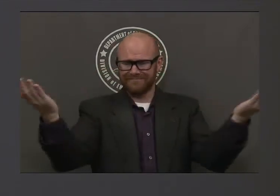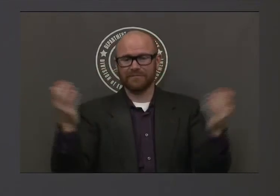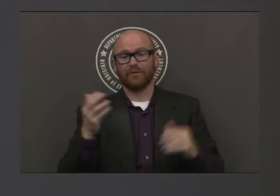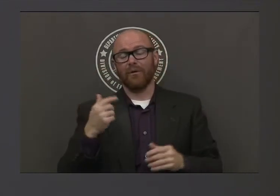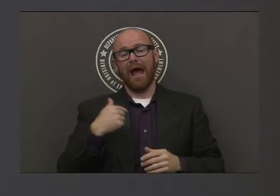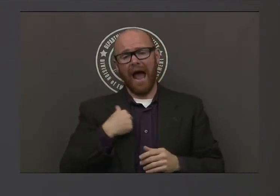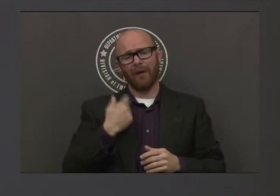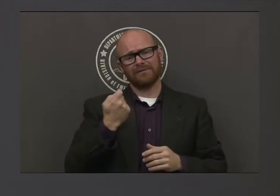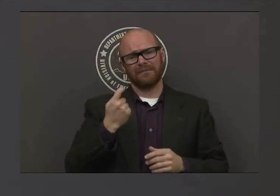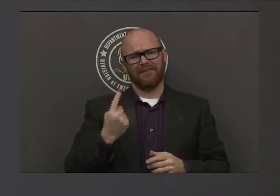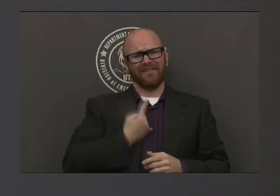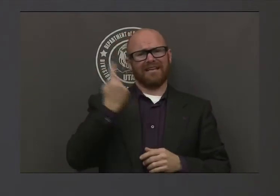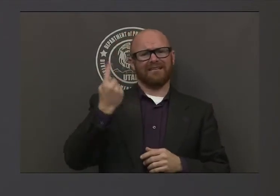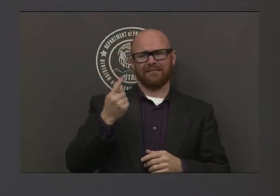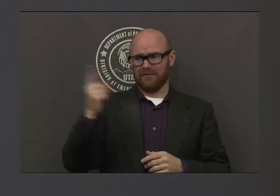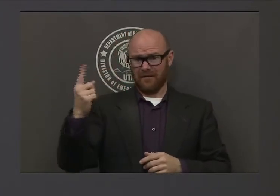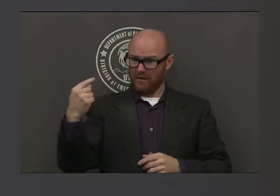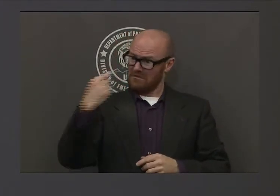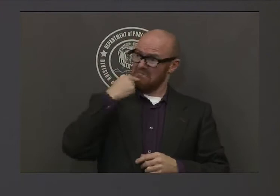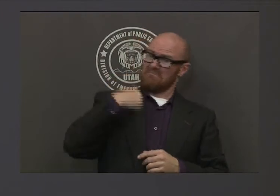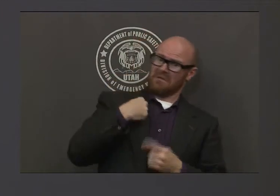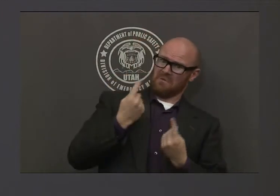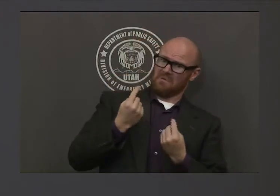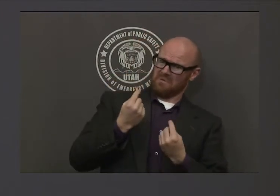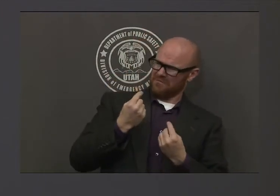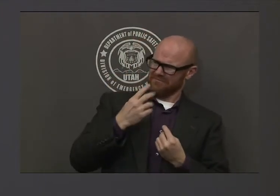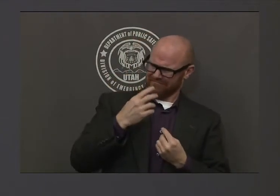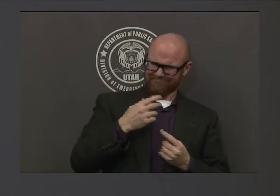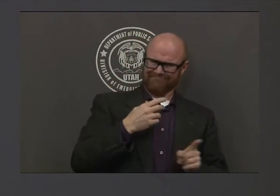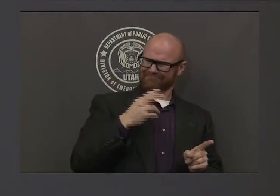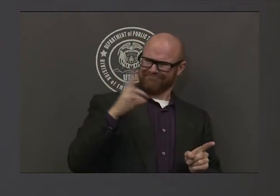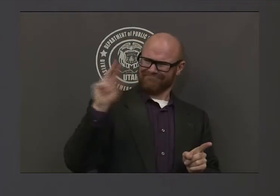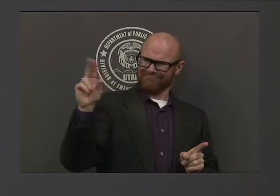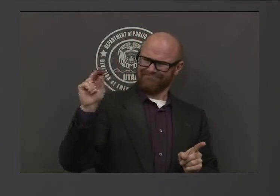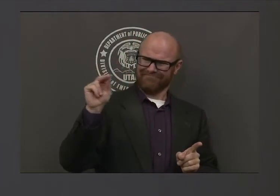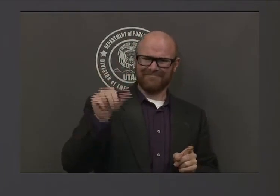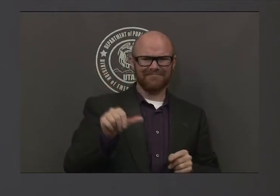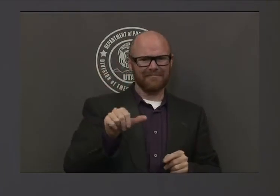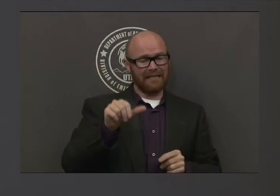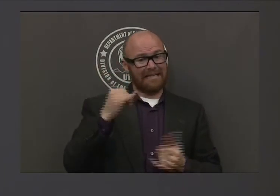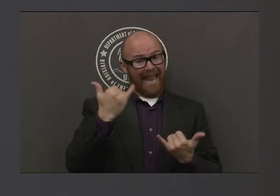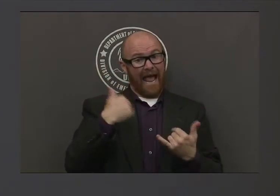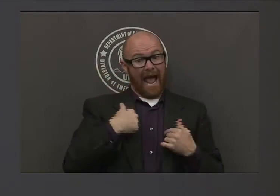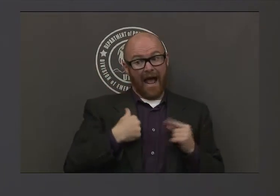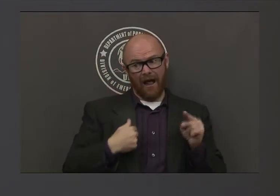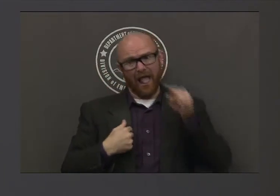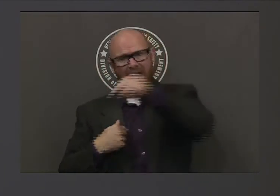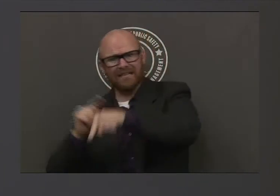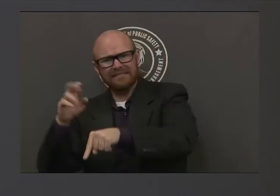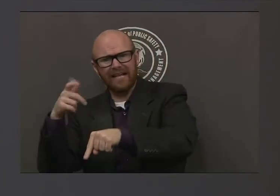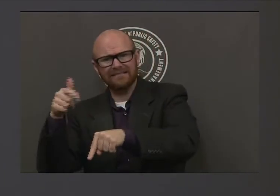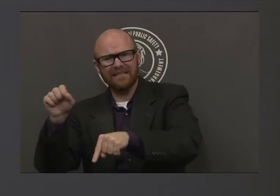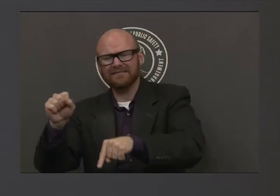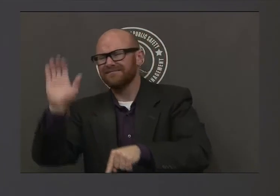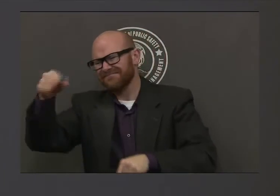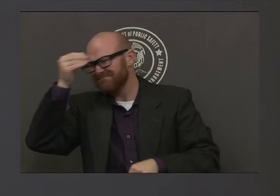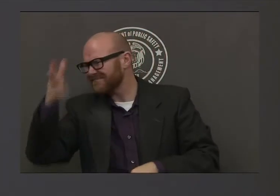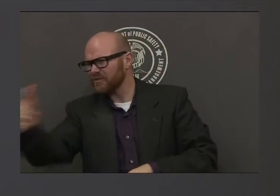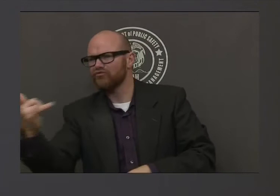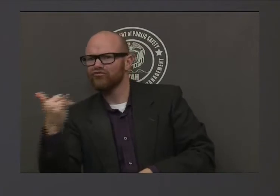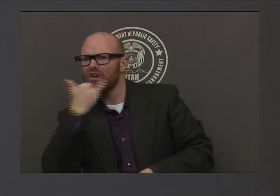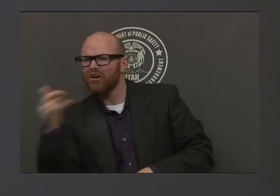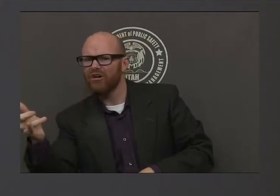offended if people came in and told us how to run our elections, that other states would be offended if we went to their state and told them how to run their elections. If there